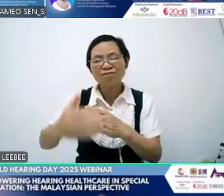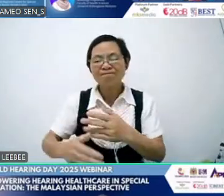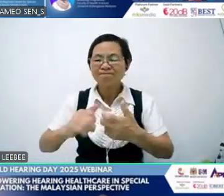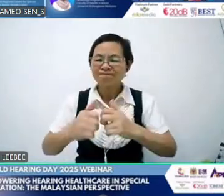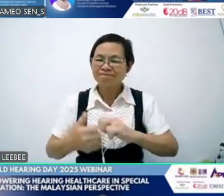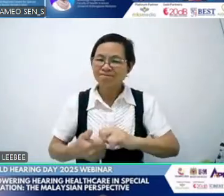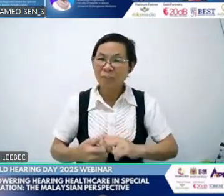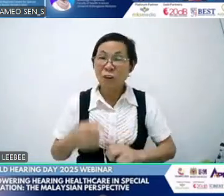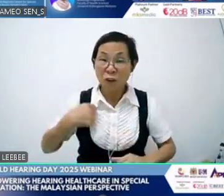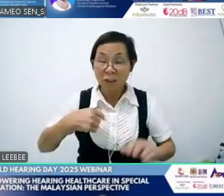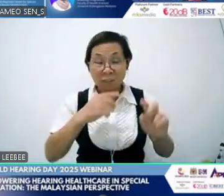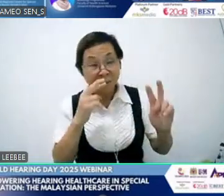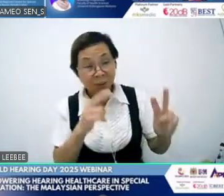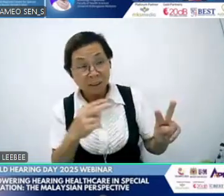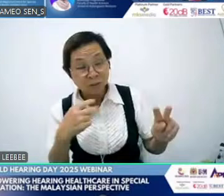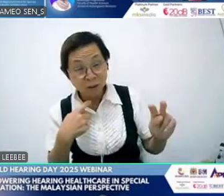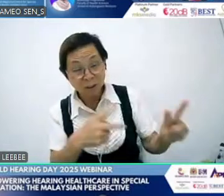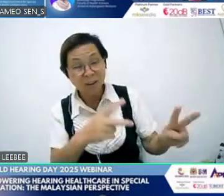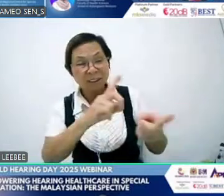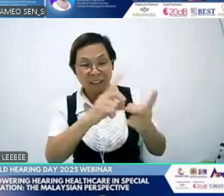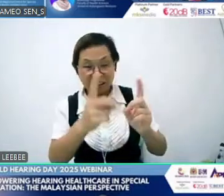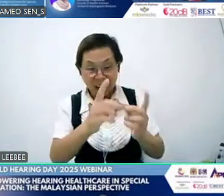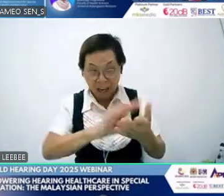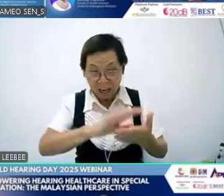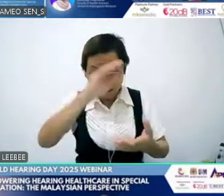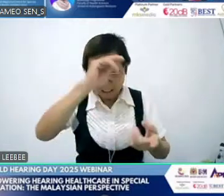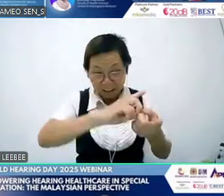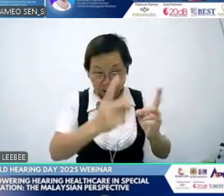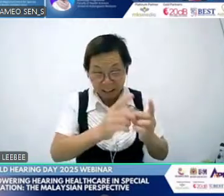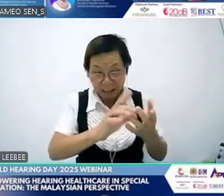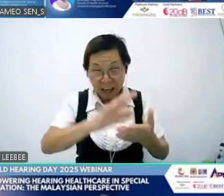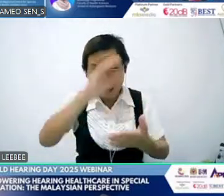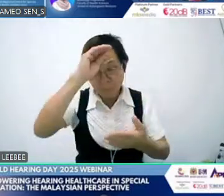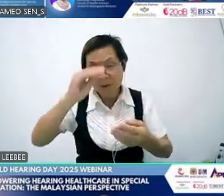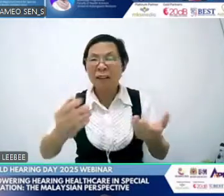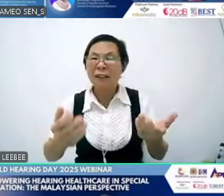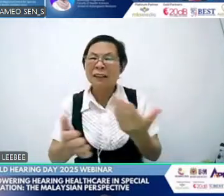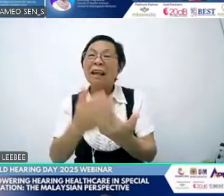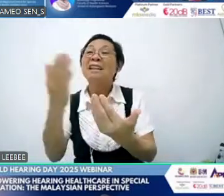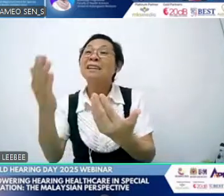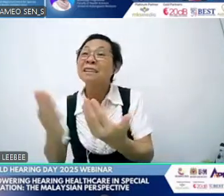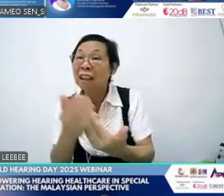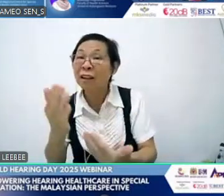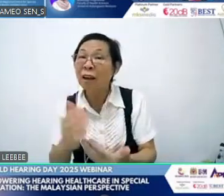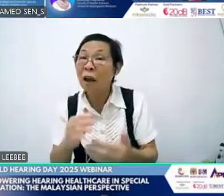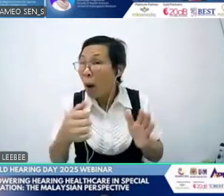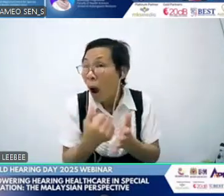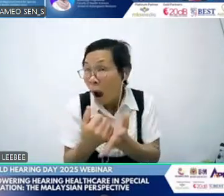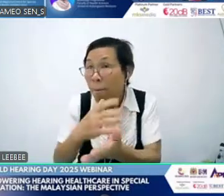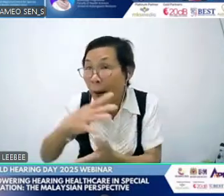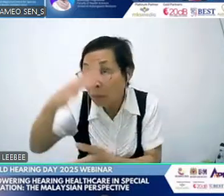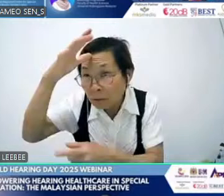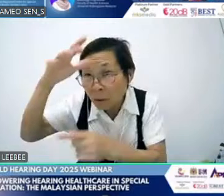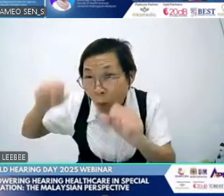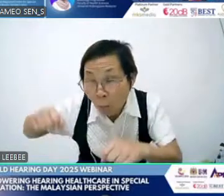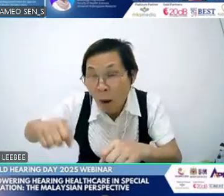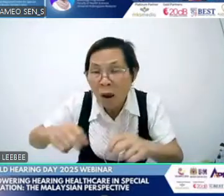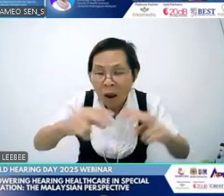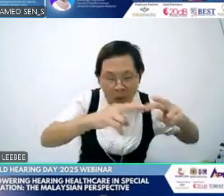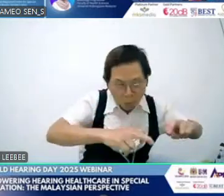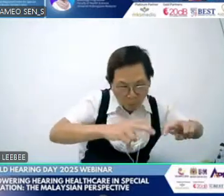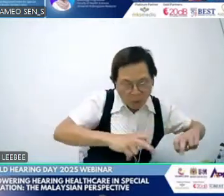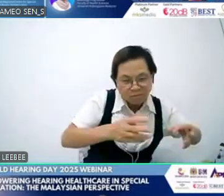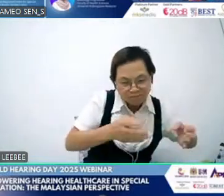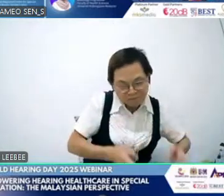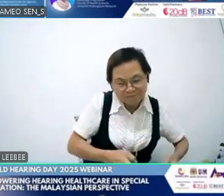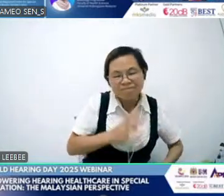We have seen how digital learning can make hearing aid management easier, but does it actually help parents? Research say yes.